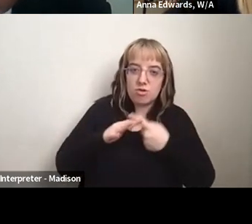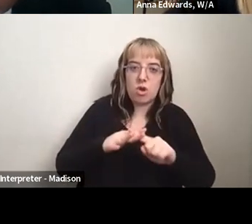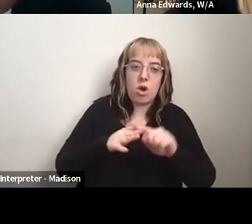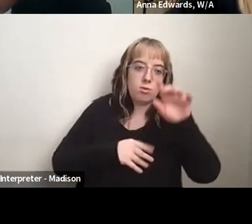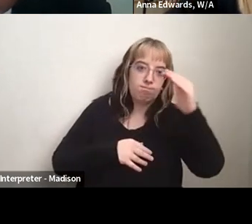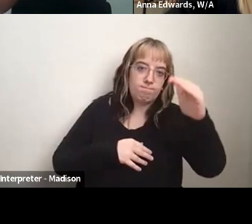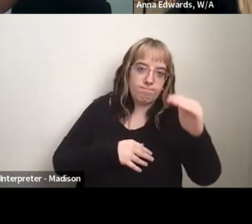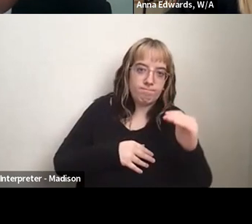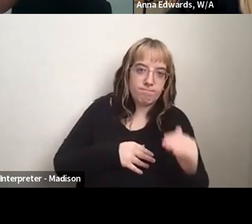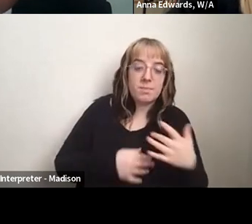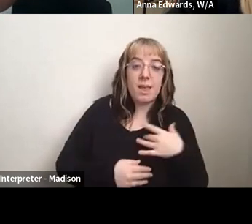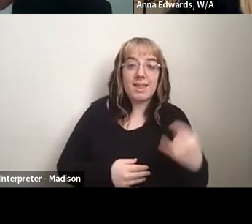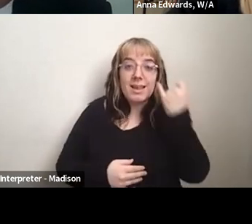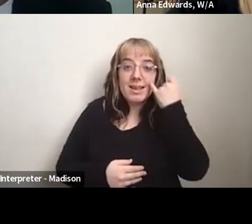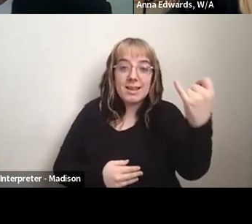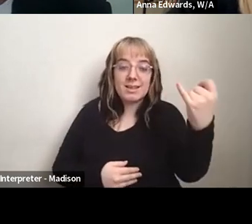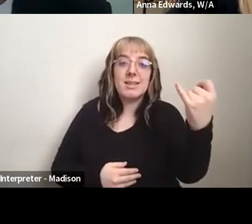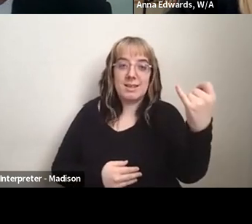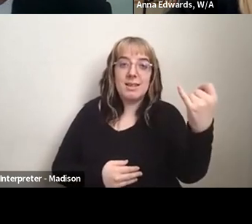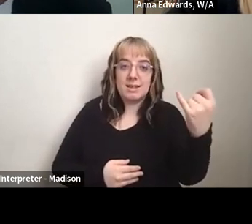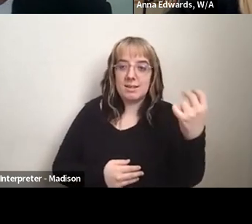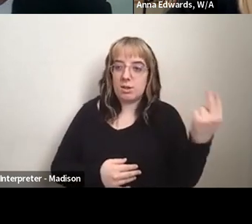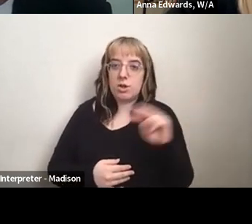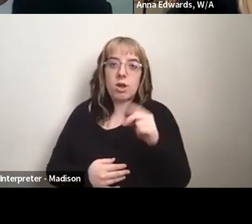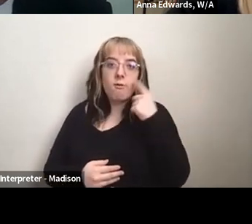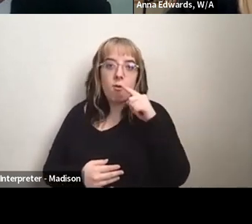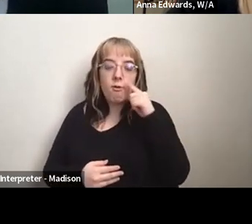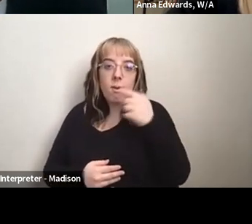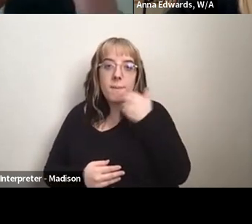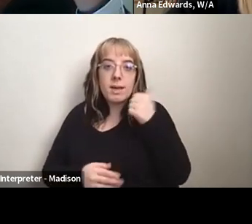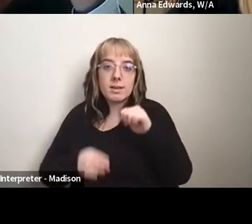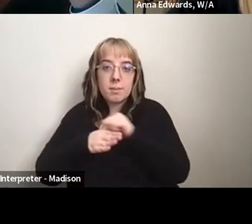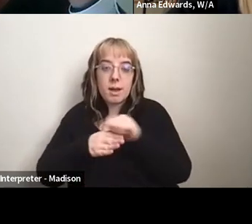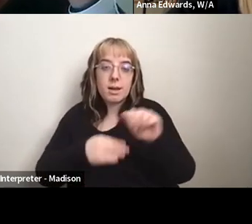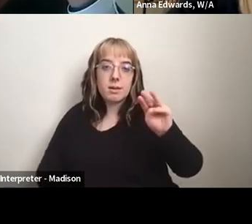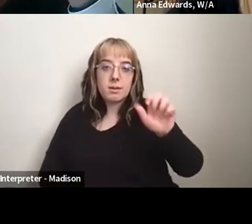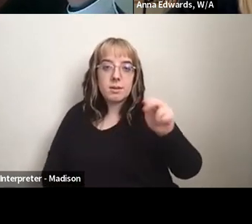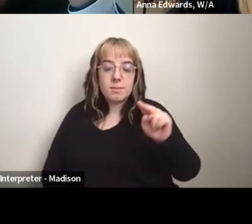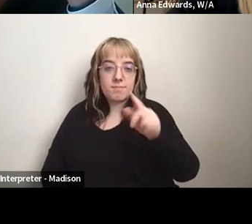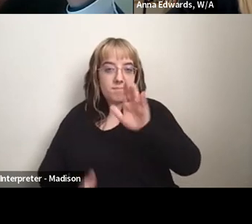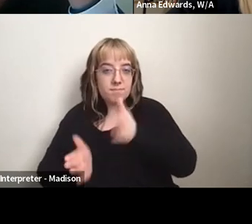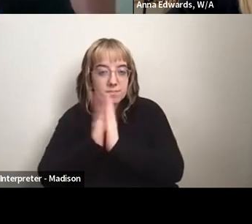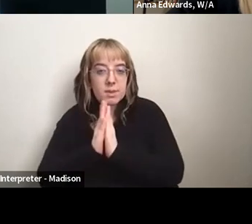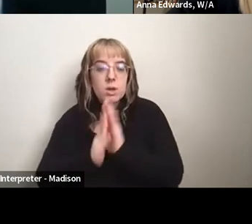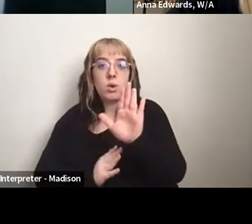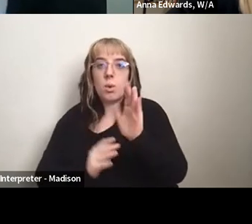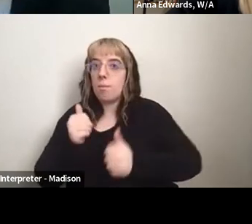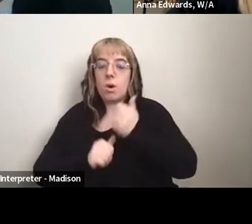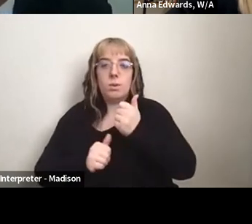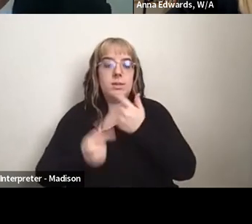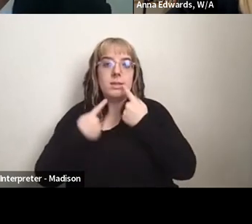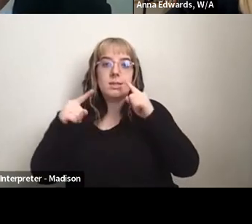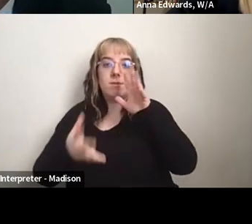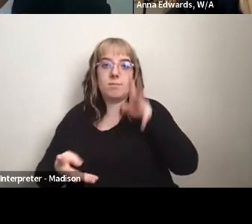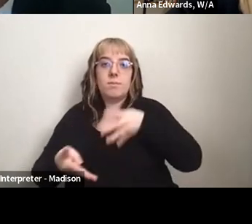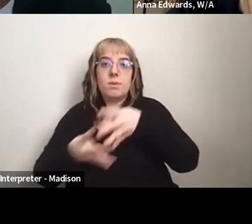I do like this idea of looking to best practices. And Megan asked, of your most successful implementations, what are